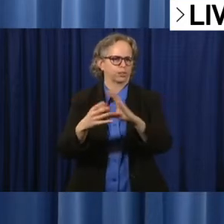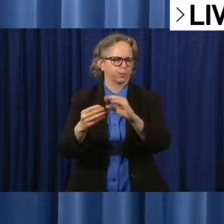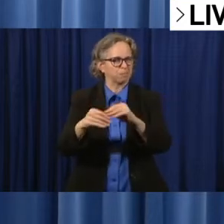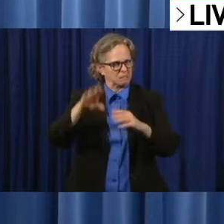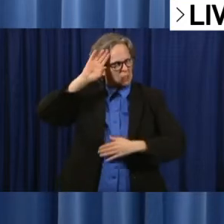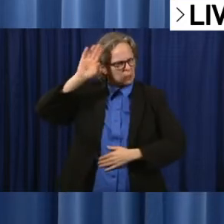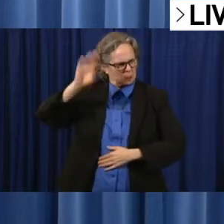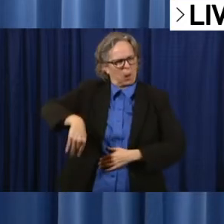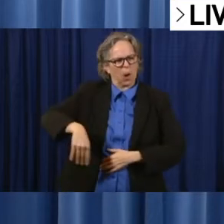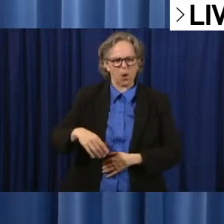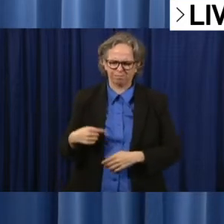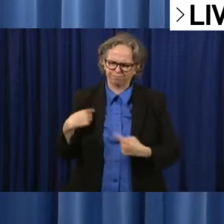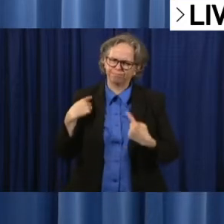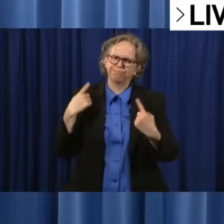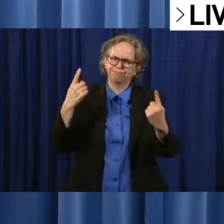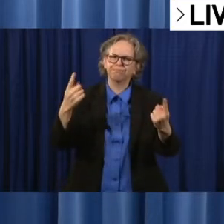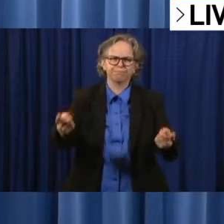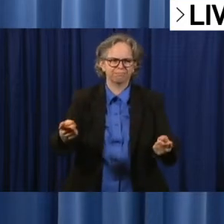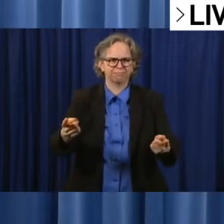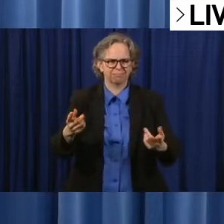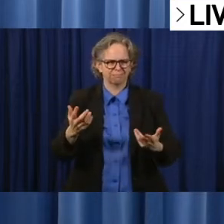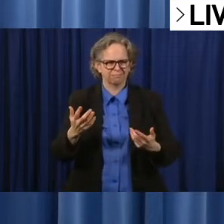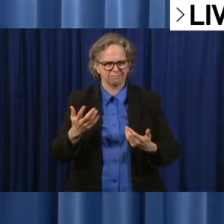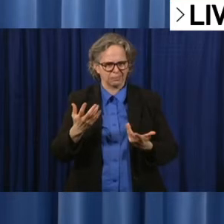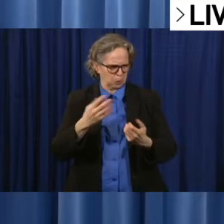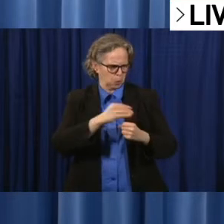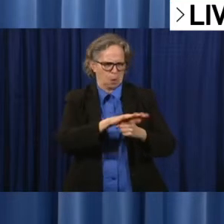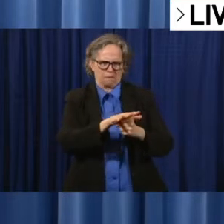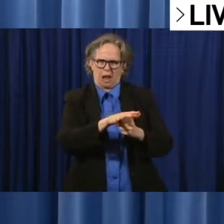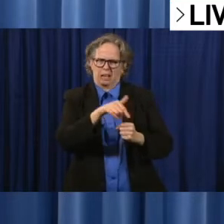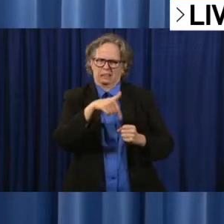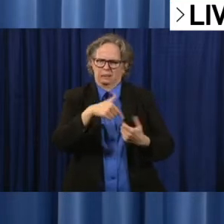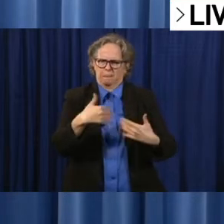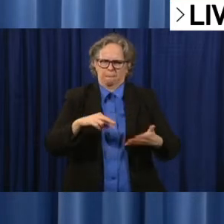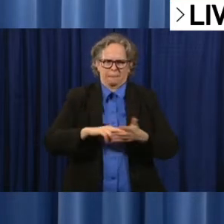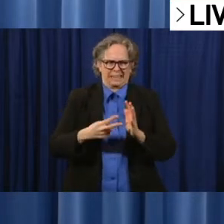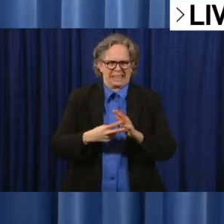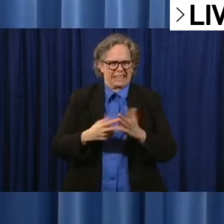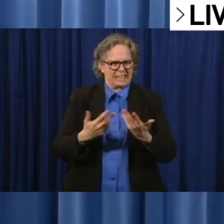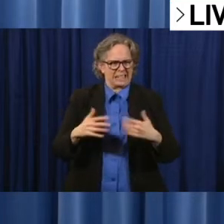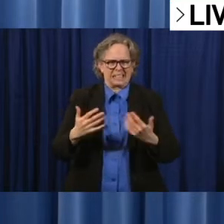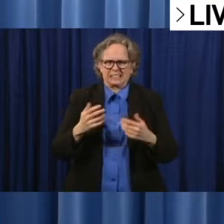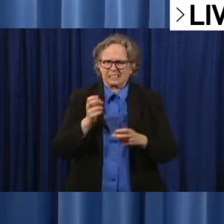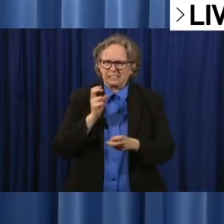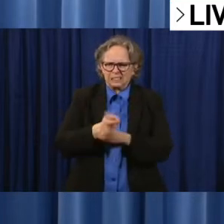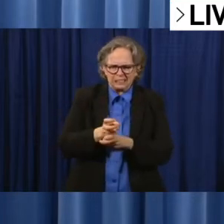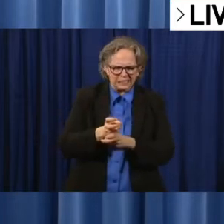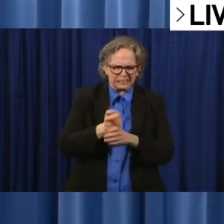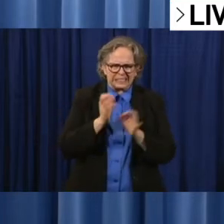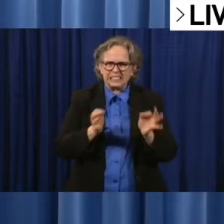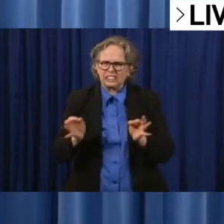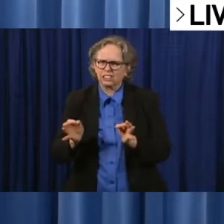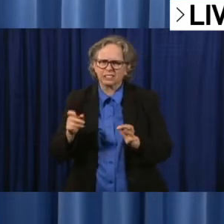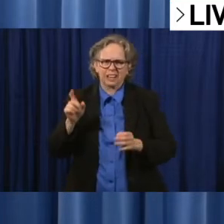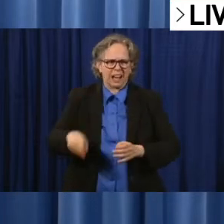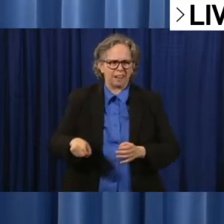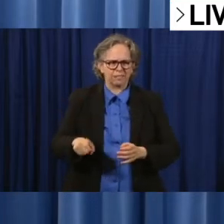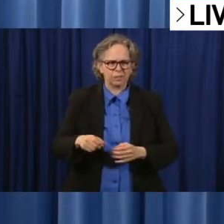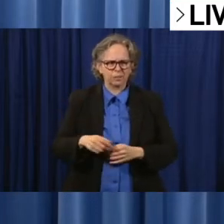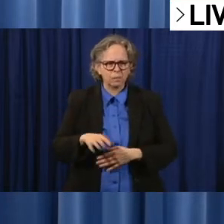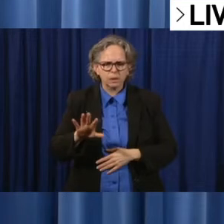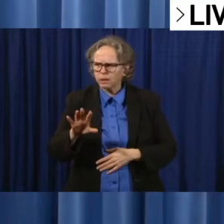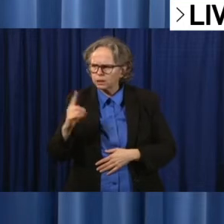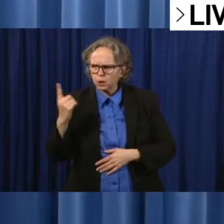coronavirus, it's difficult. There's some difficult decisions that are made about. The life safety system is